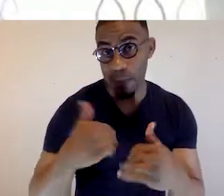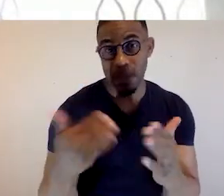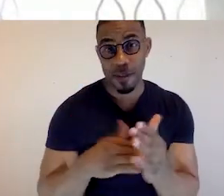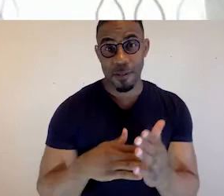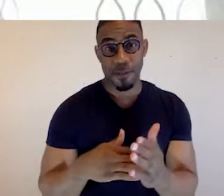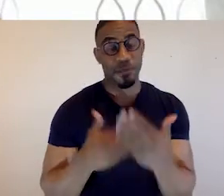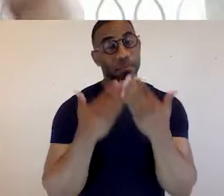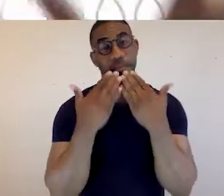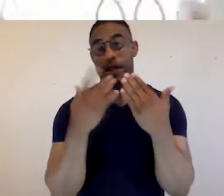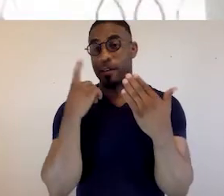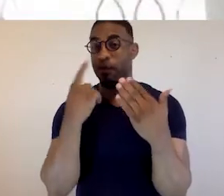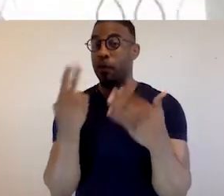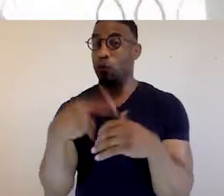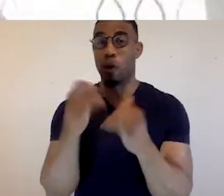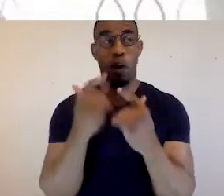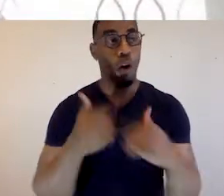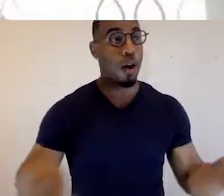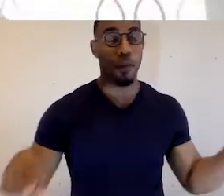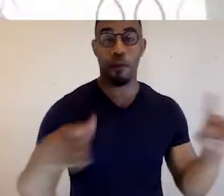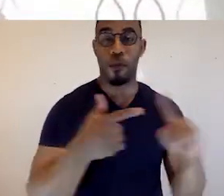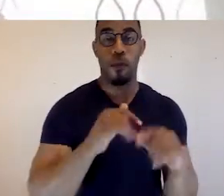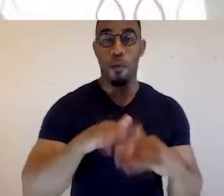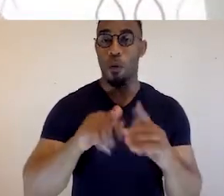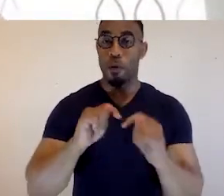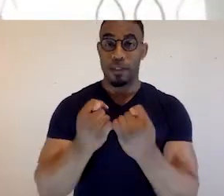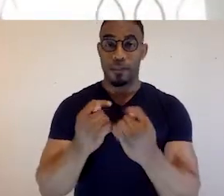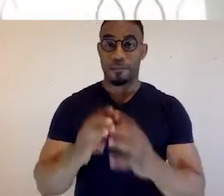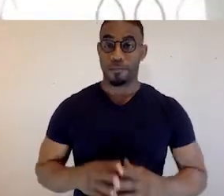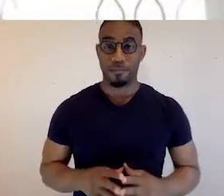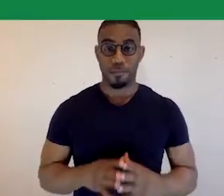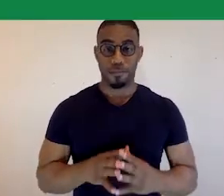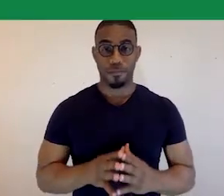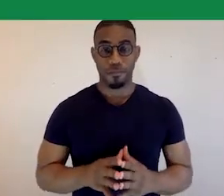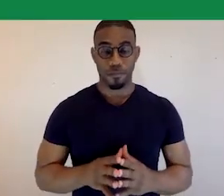again. Thank you for joining all of us from the whole team.